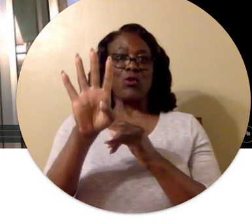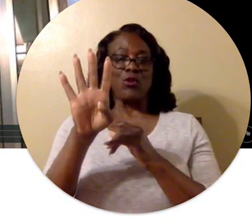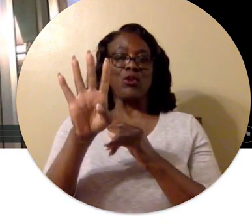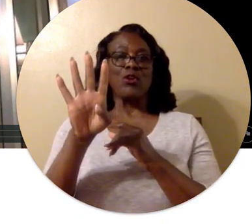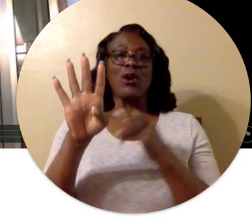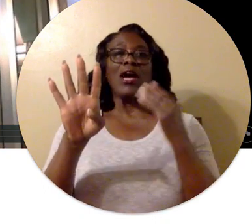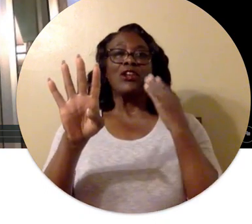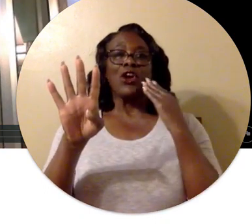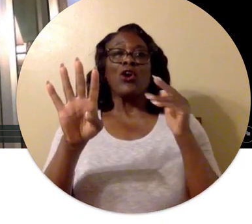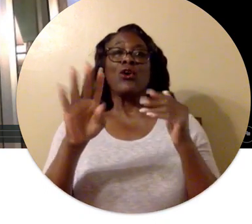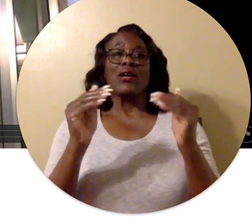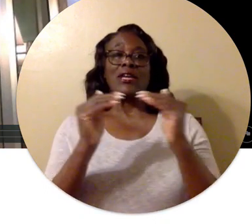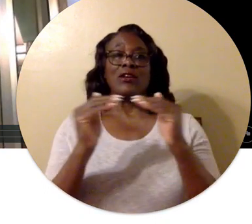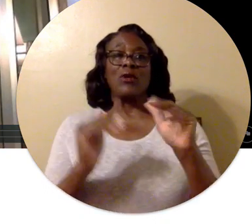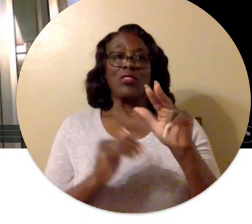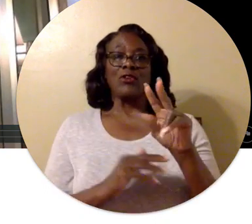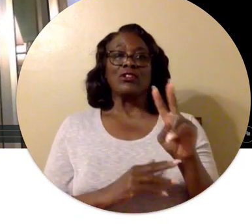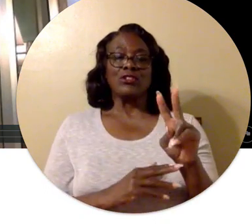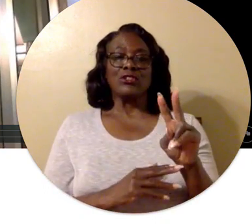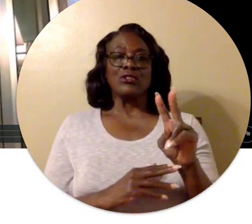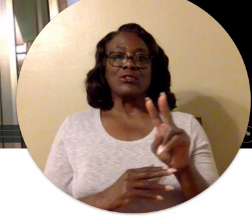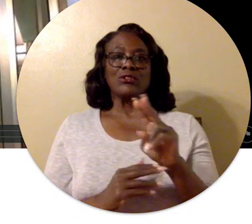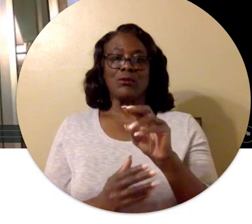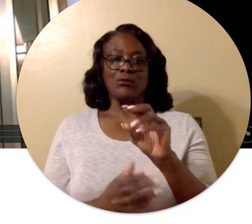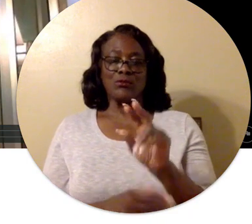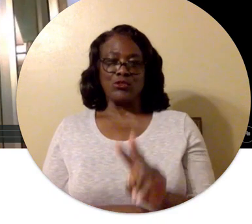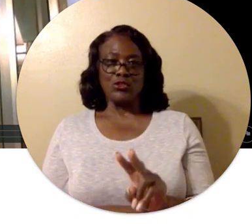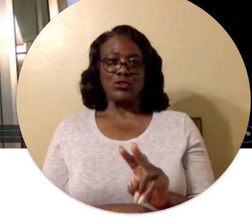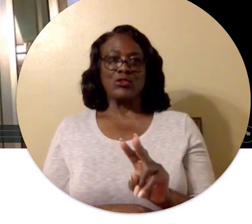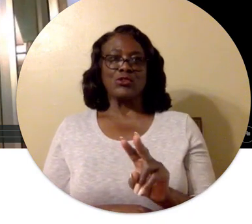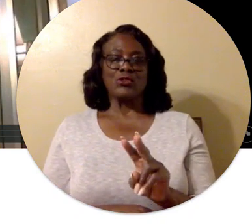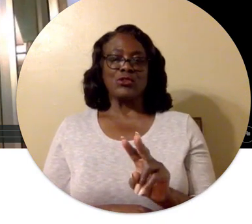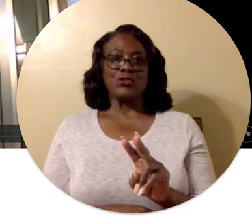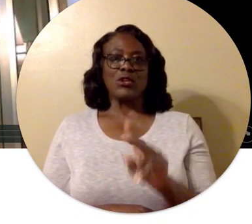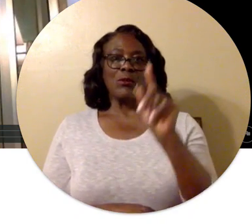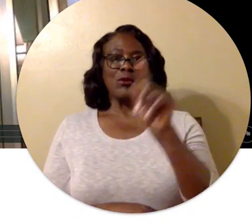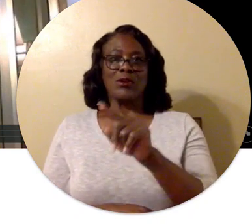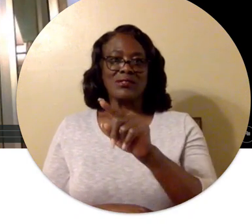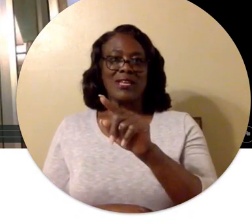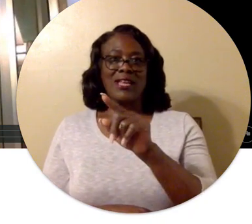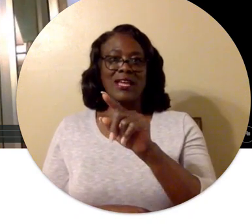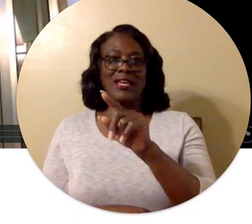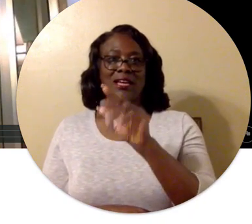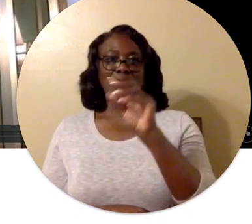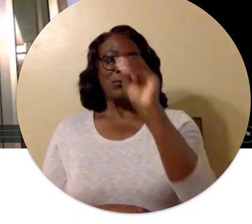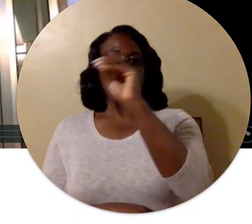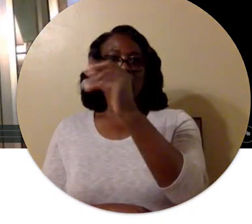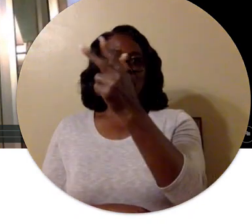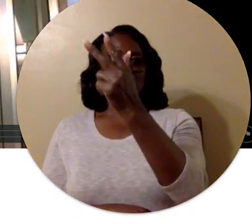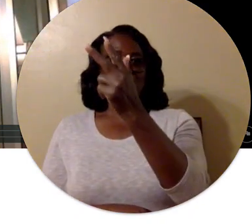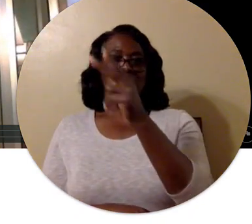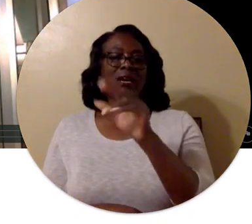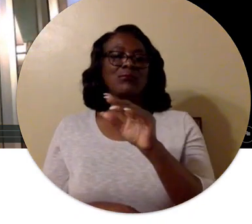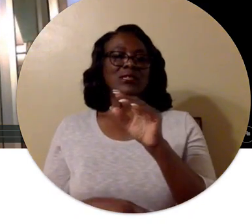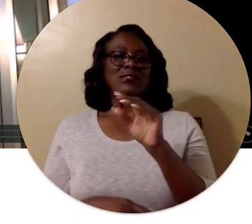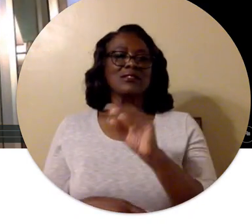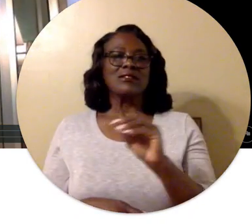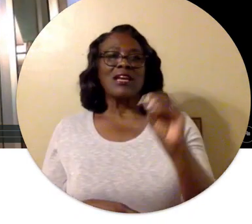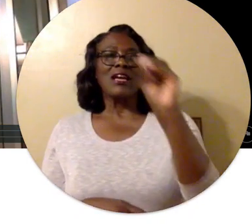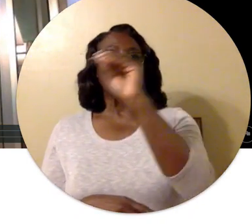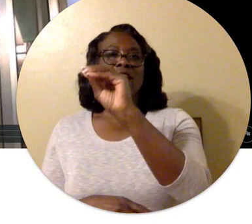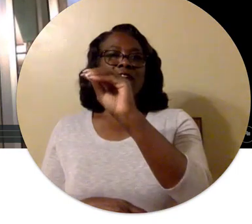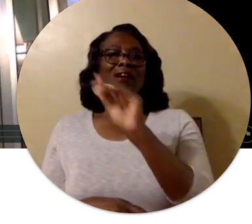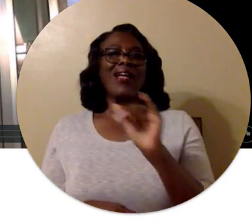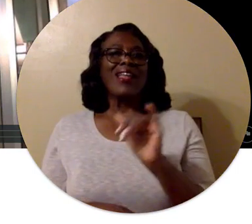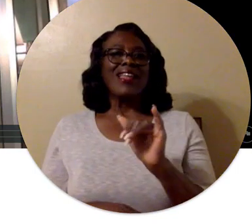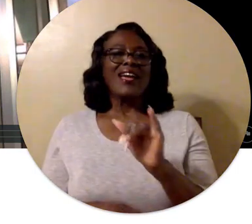know is 32, so I'm going to write down that 2. And I'm going to cross this guy out, and I'm going to stick my 3 up here. I'm just carrying it like I would if